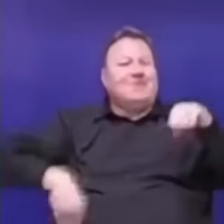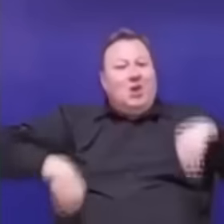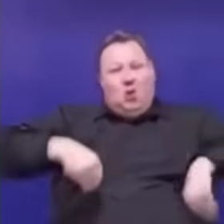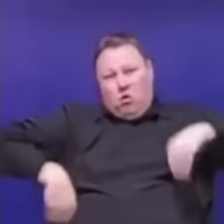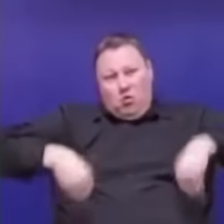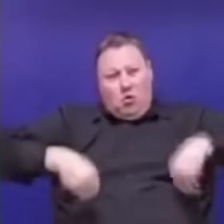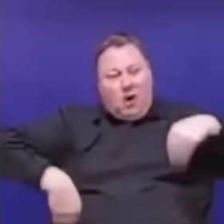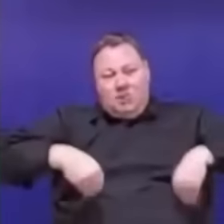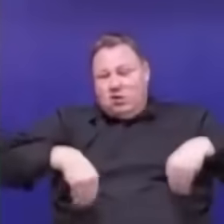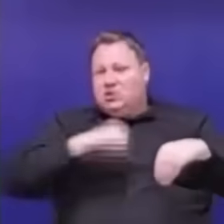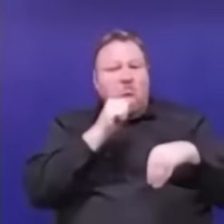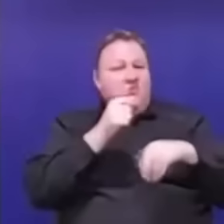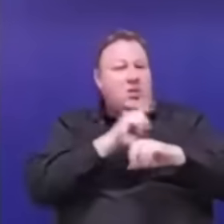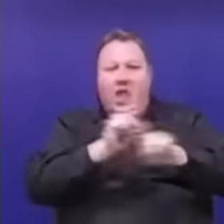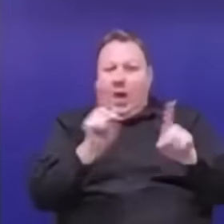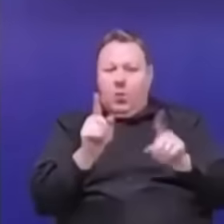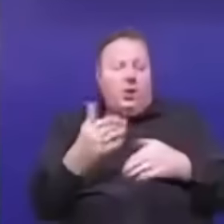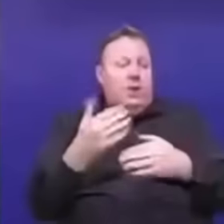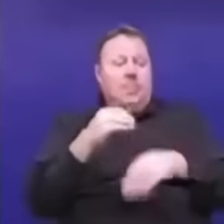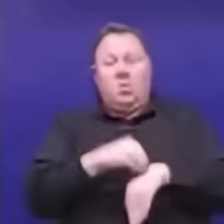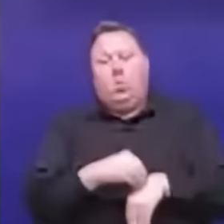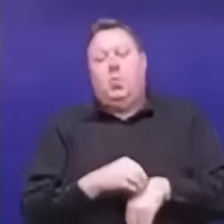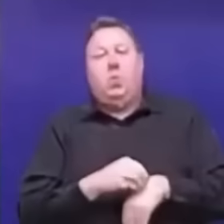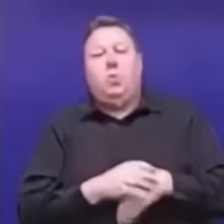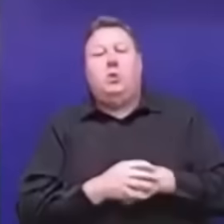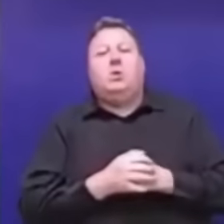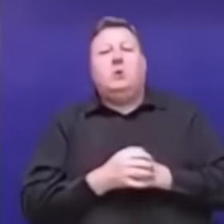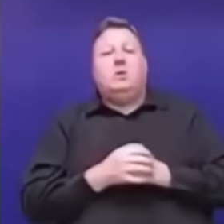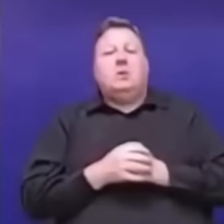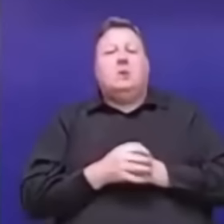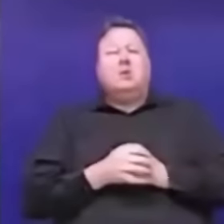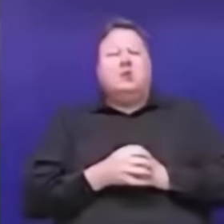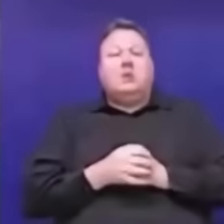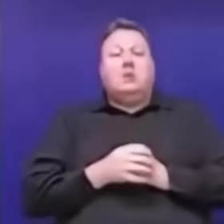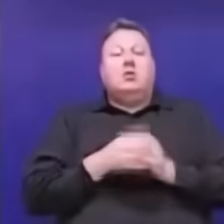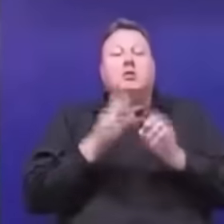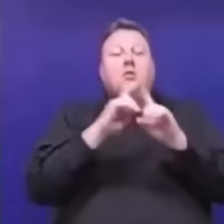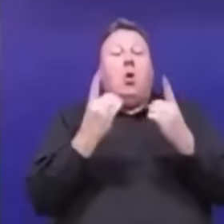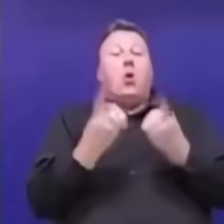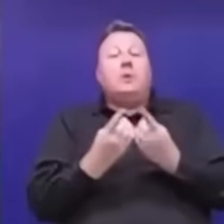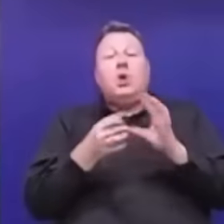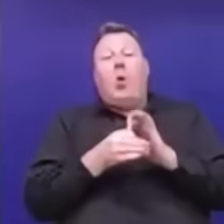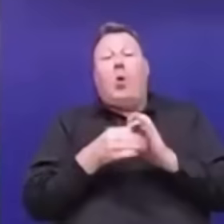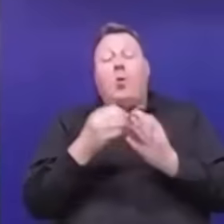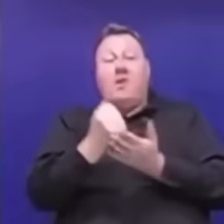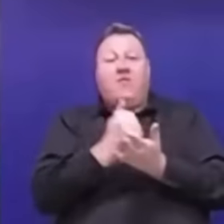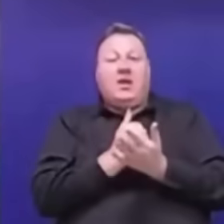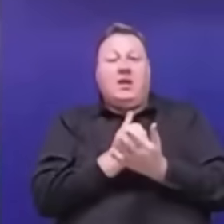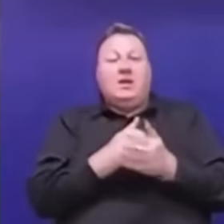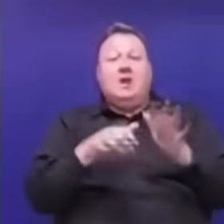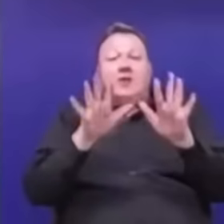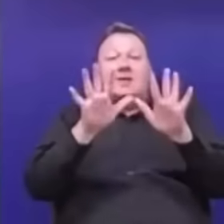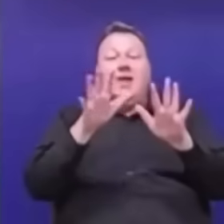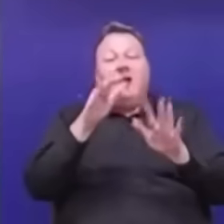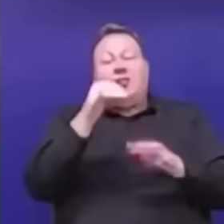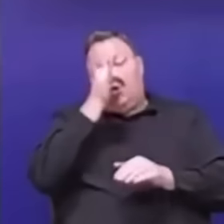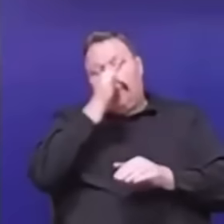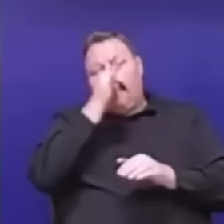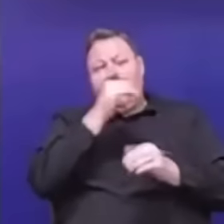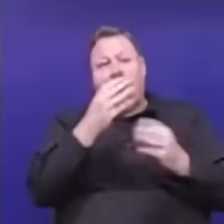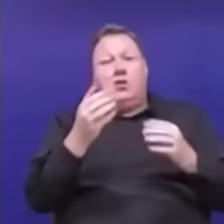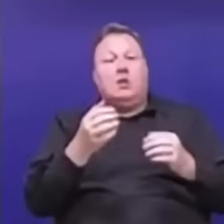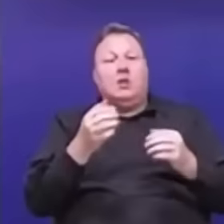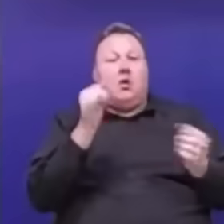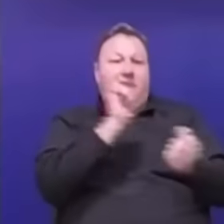pace at an unprecedented rate. Since the start of this administration, the Department of Home Affairs has secured 10 criminal convictions,